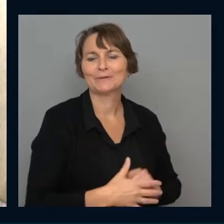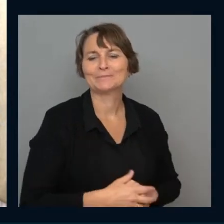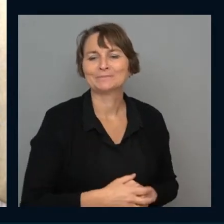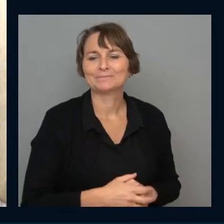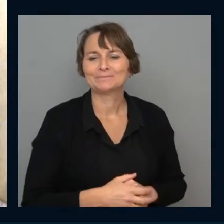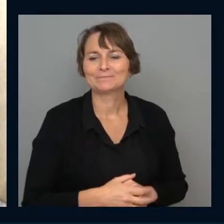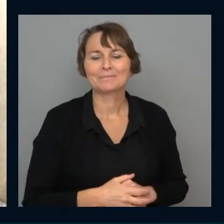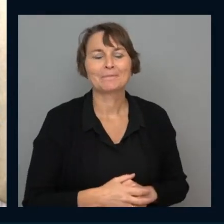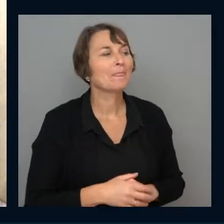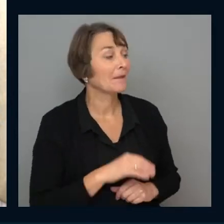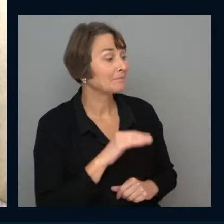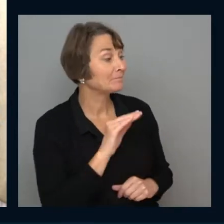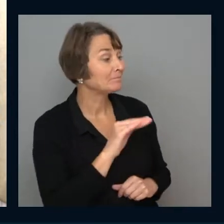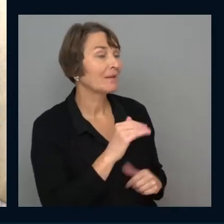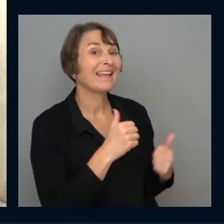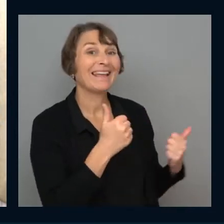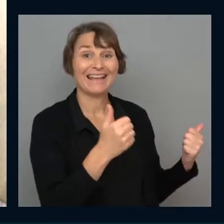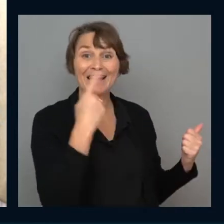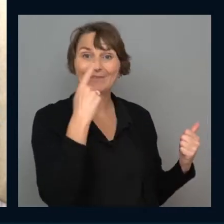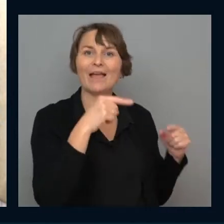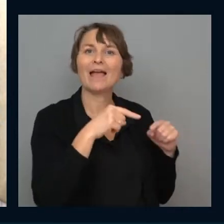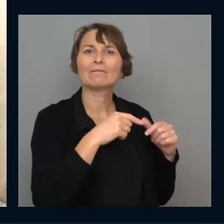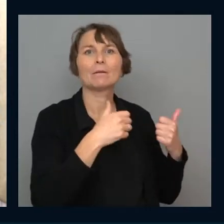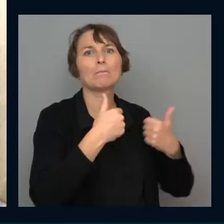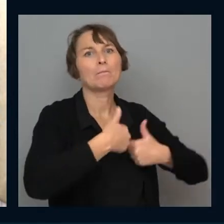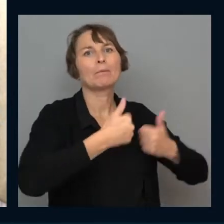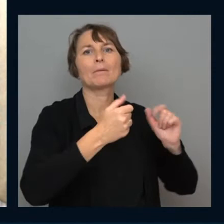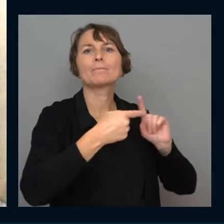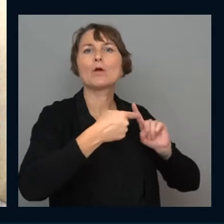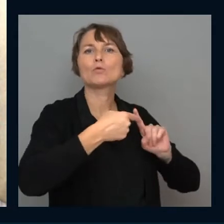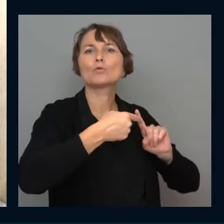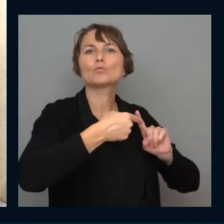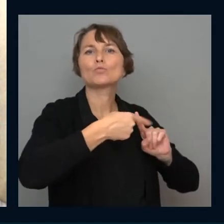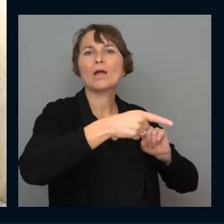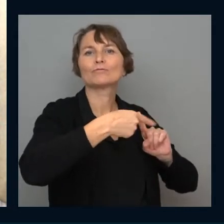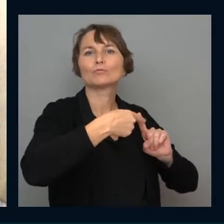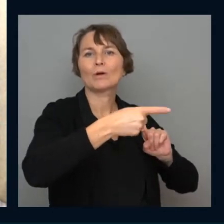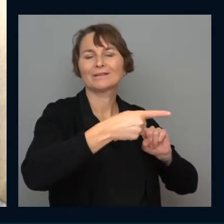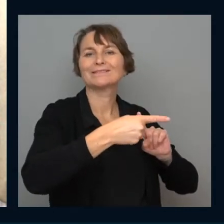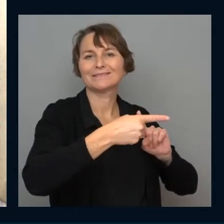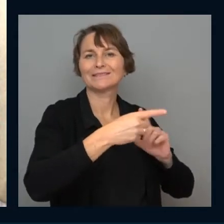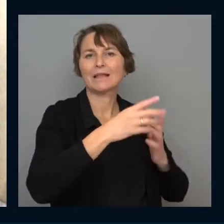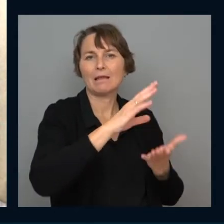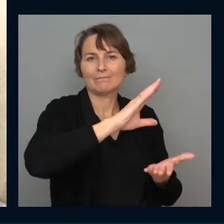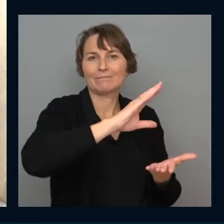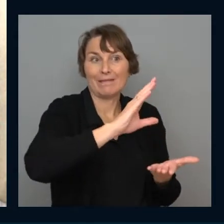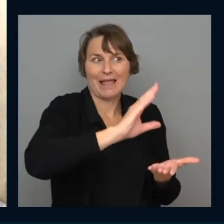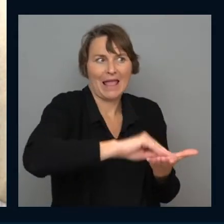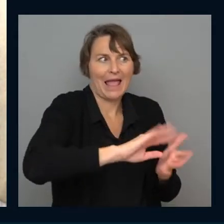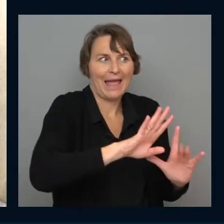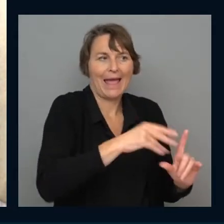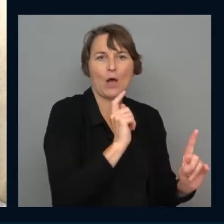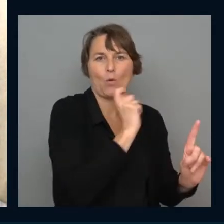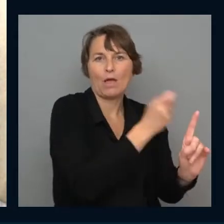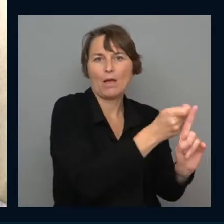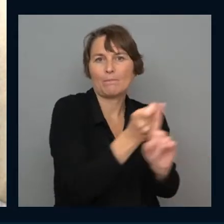be a great reference application on GitHub, right? Next to Tailwind Traders, yeah?